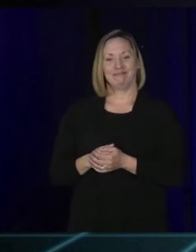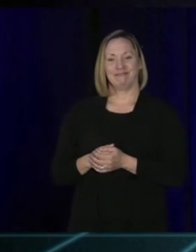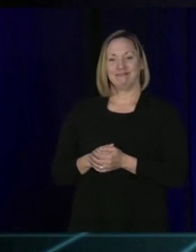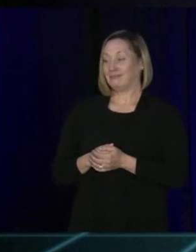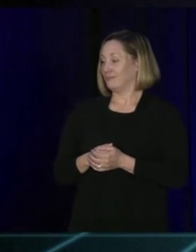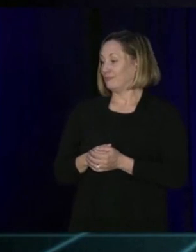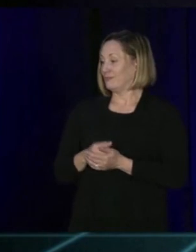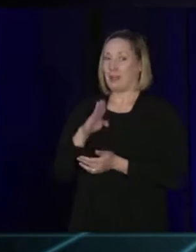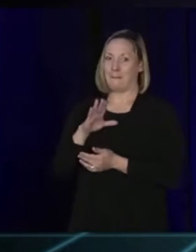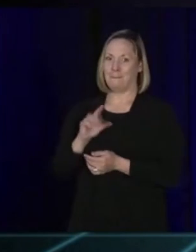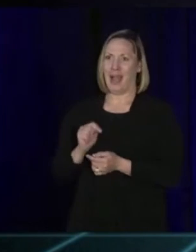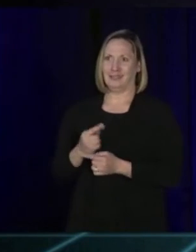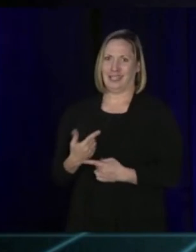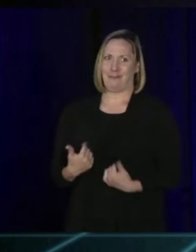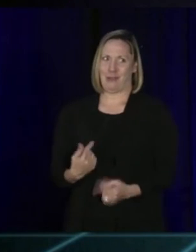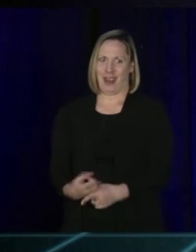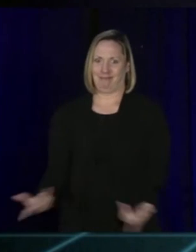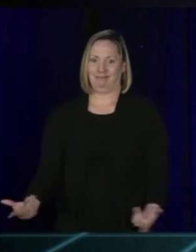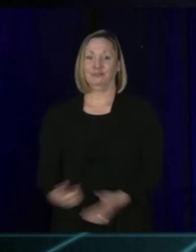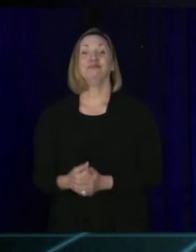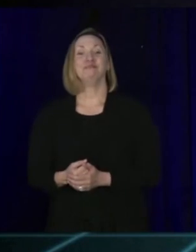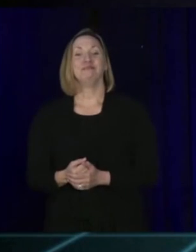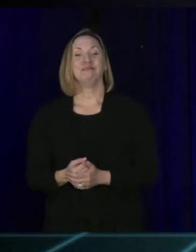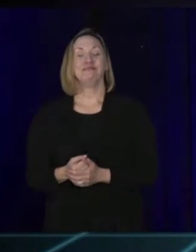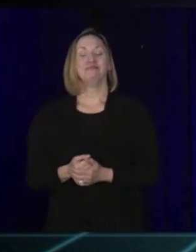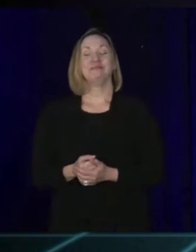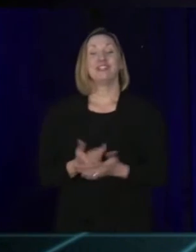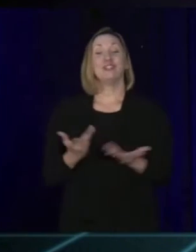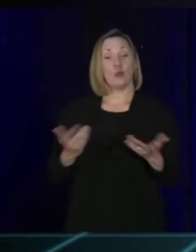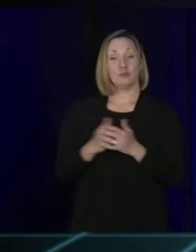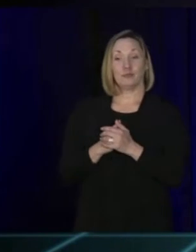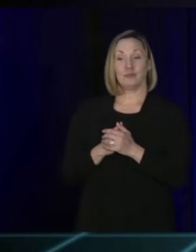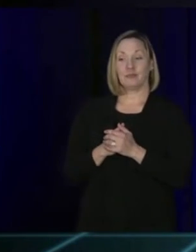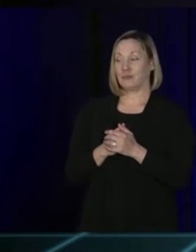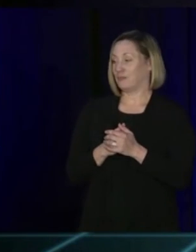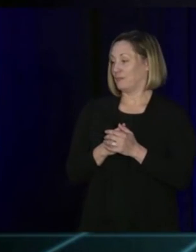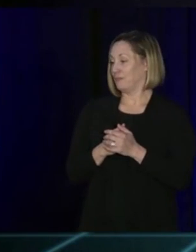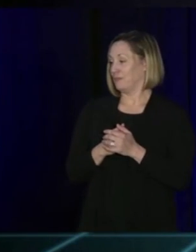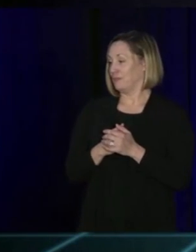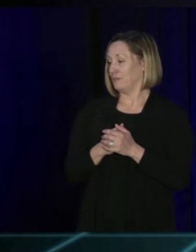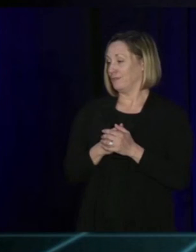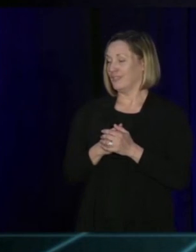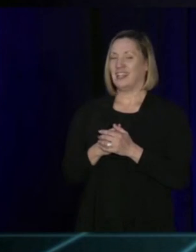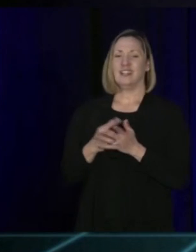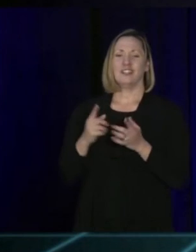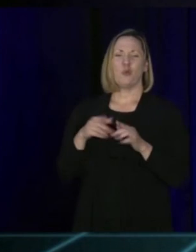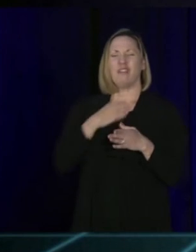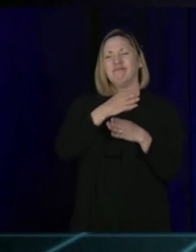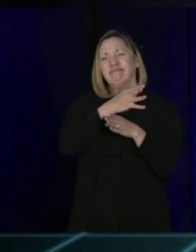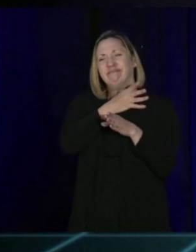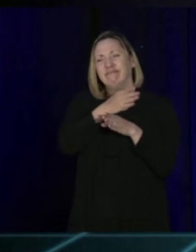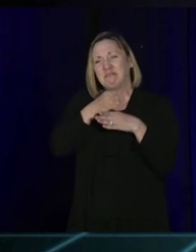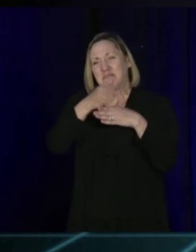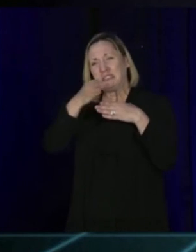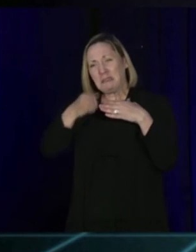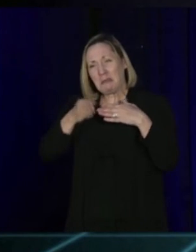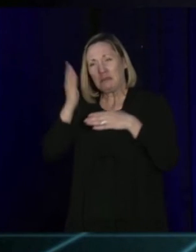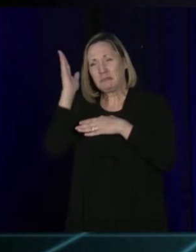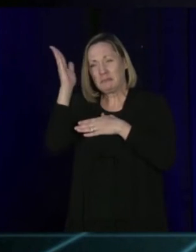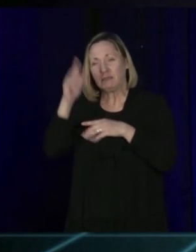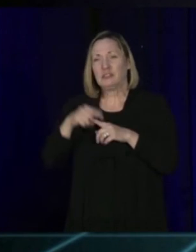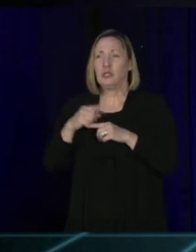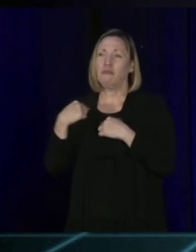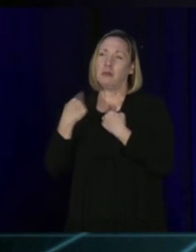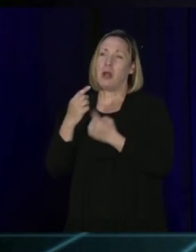Bots, am I right? All right. So I say all this and I'm winding down. I've been doing, for about 18 months now, I've been doing